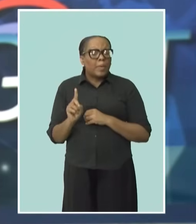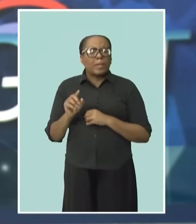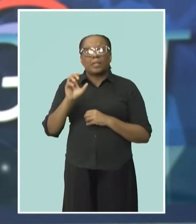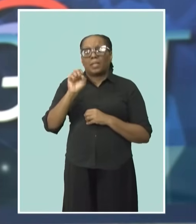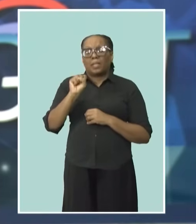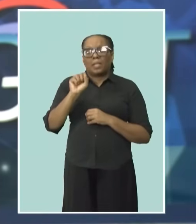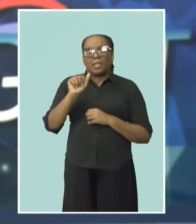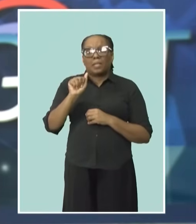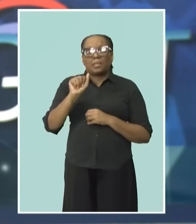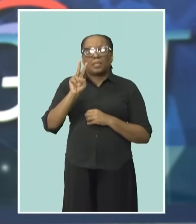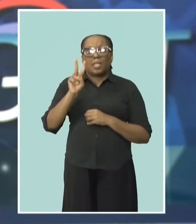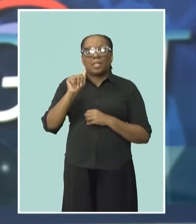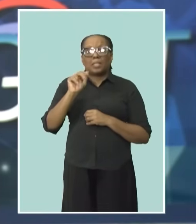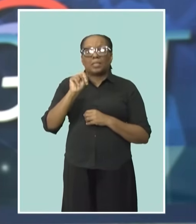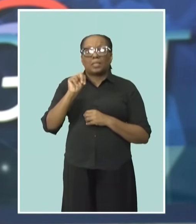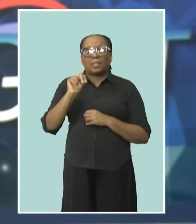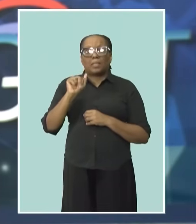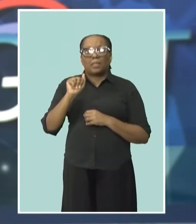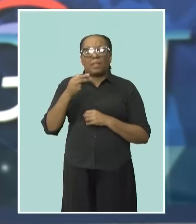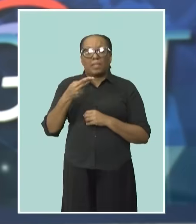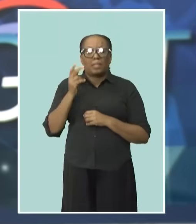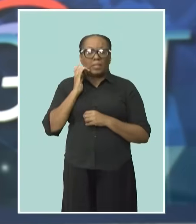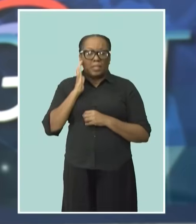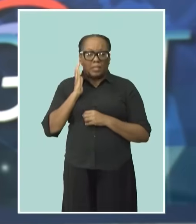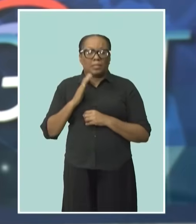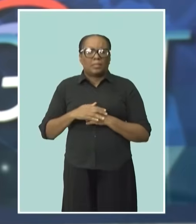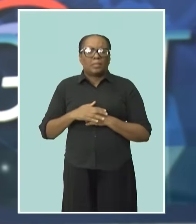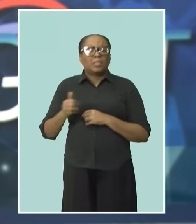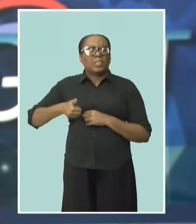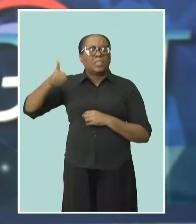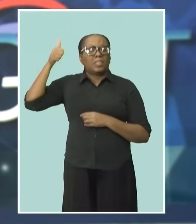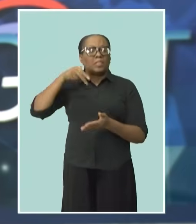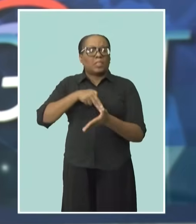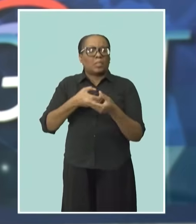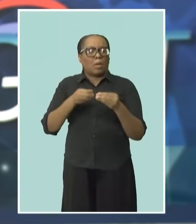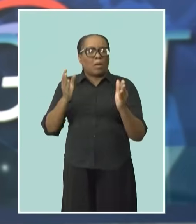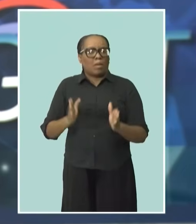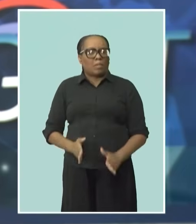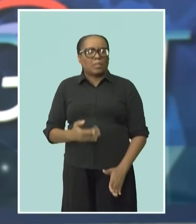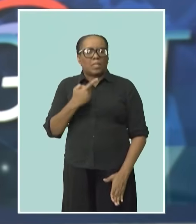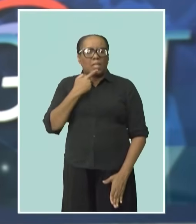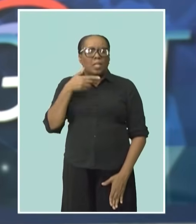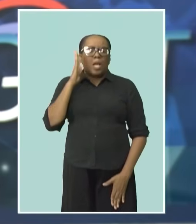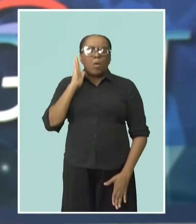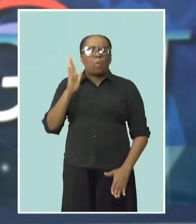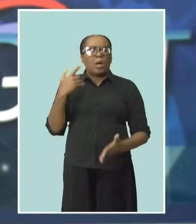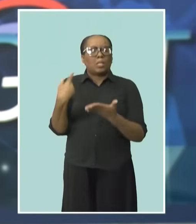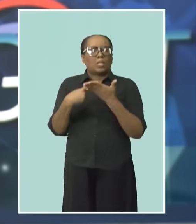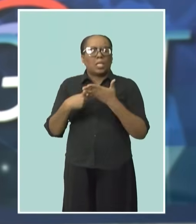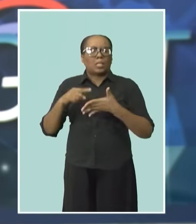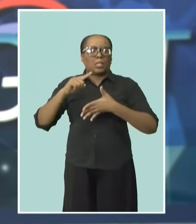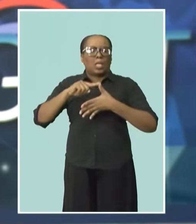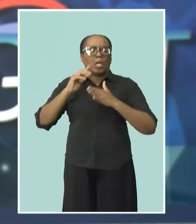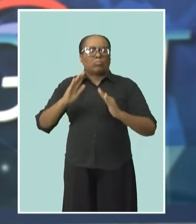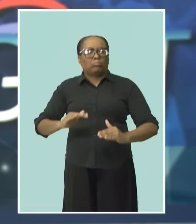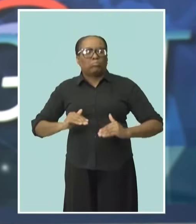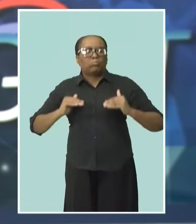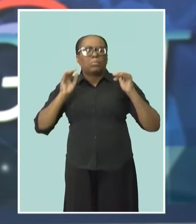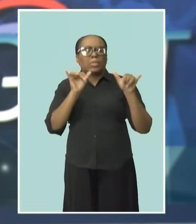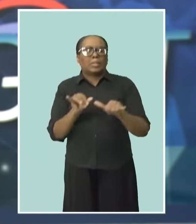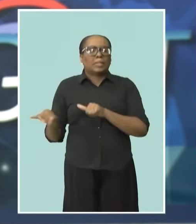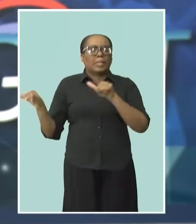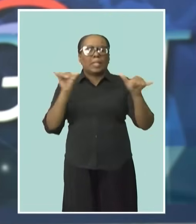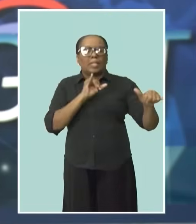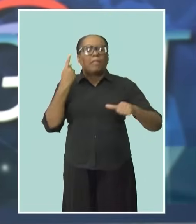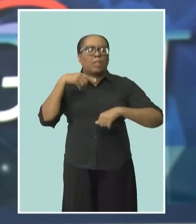chief nursing officer in the Ministry of Health and Wellness, says the discussions will focus on raising the standards for nursing practitioners regionally,